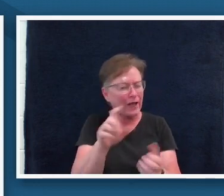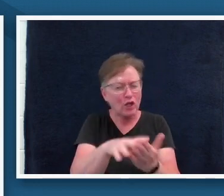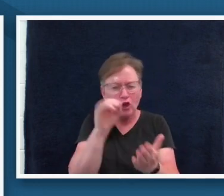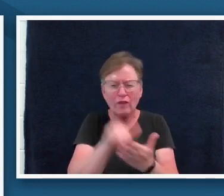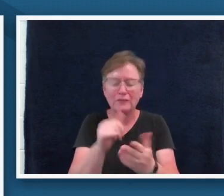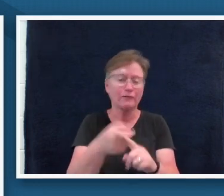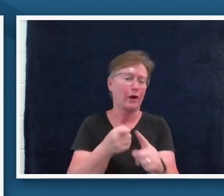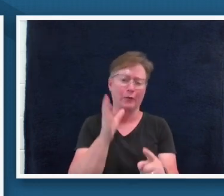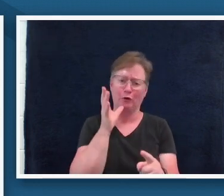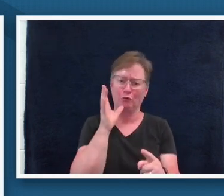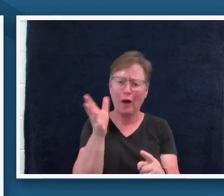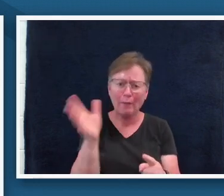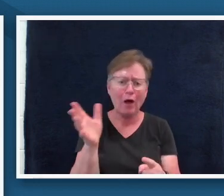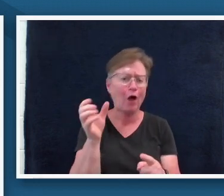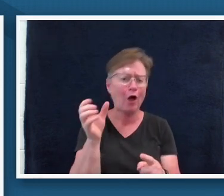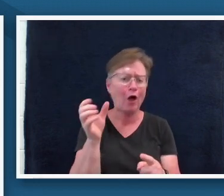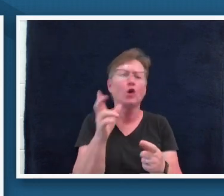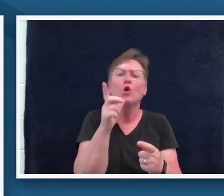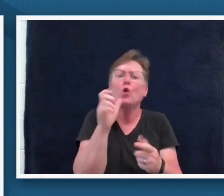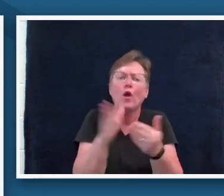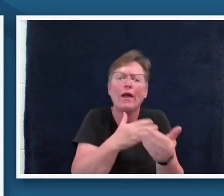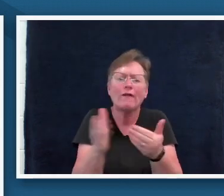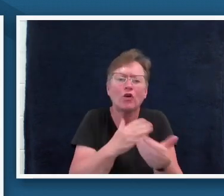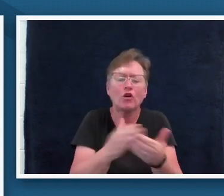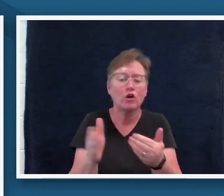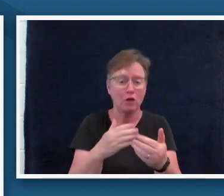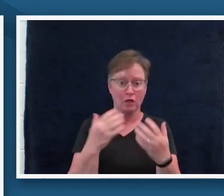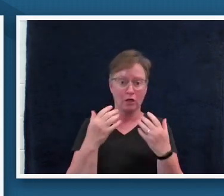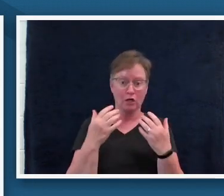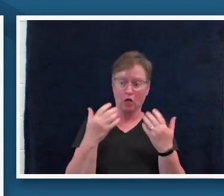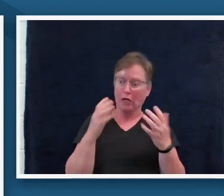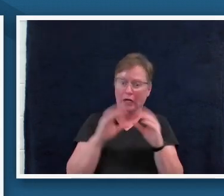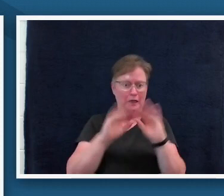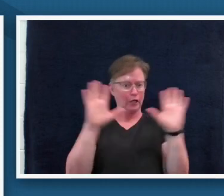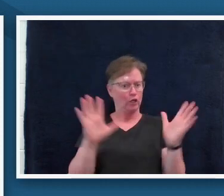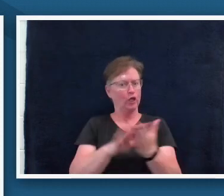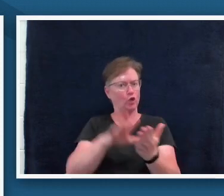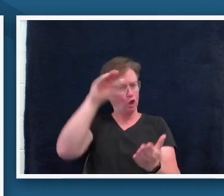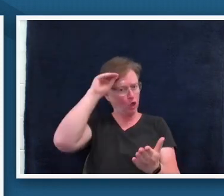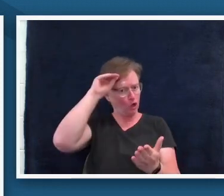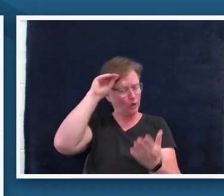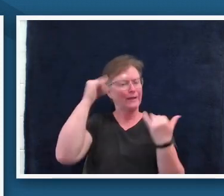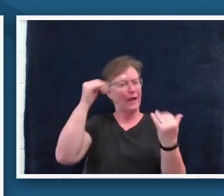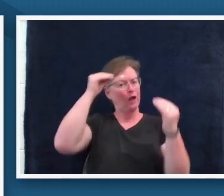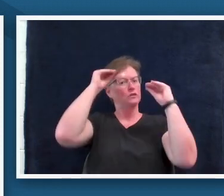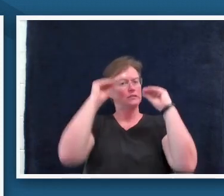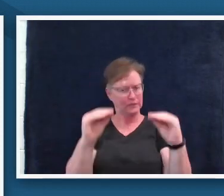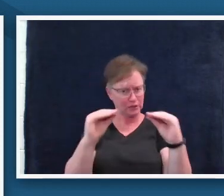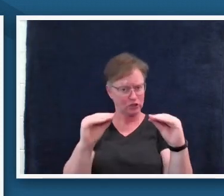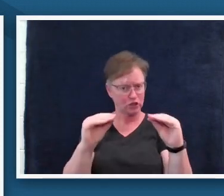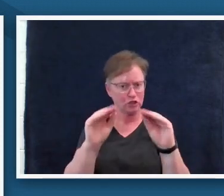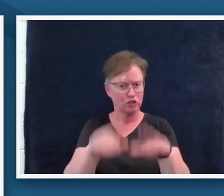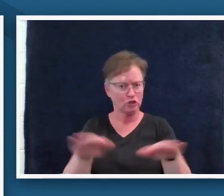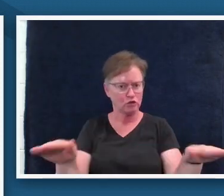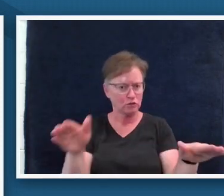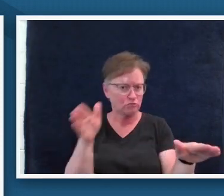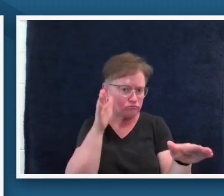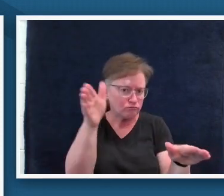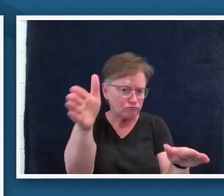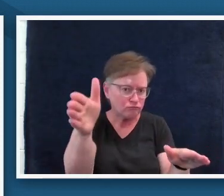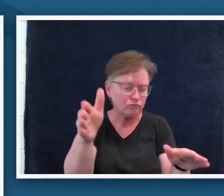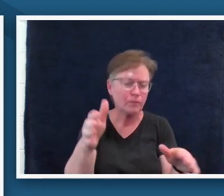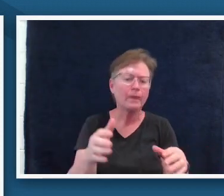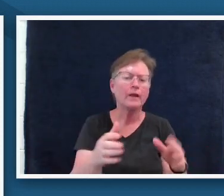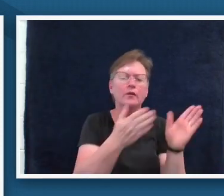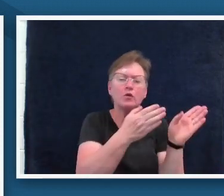clearly you were taught this and now you're teaching kids. But to move into the final part of our conversation, once